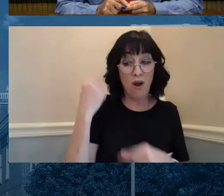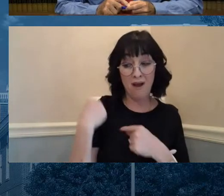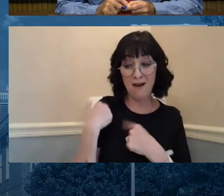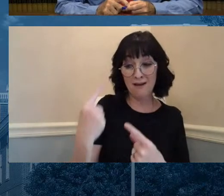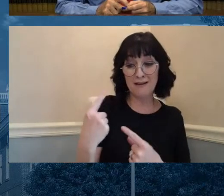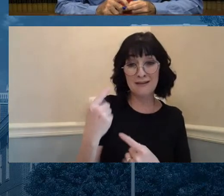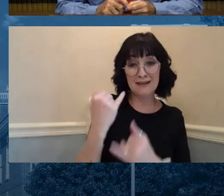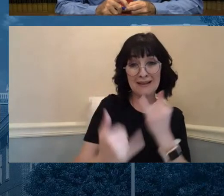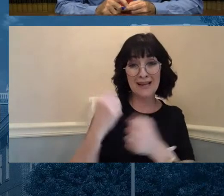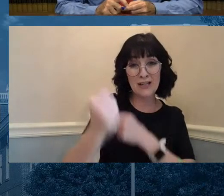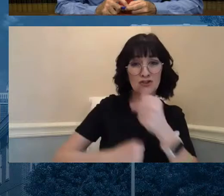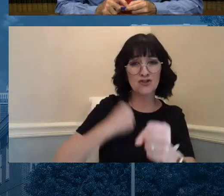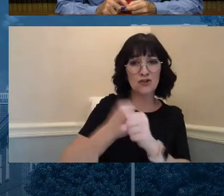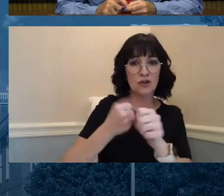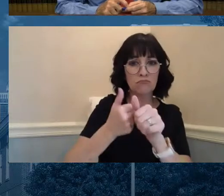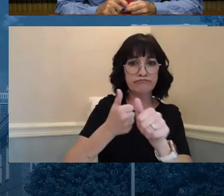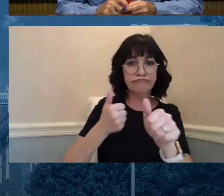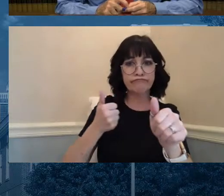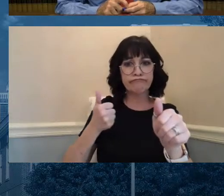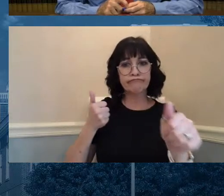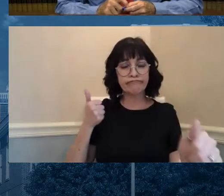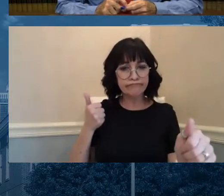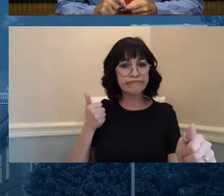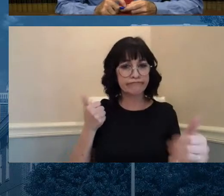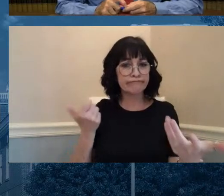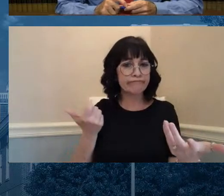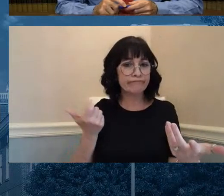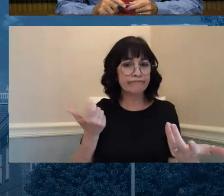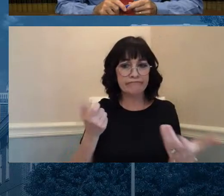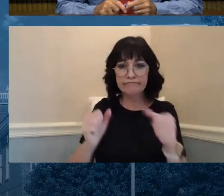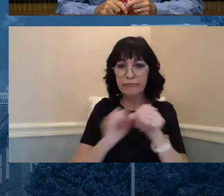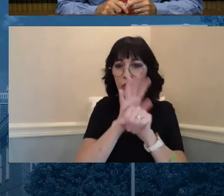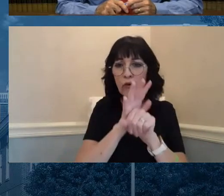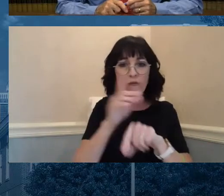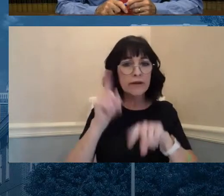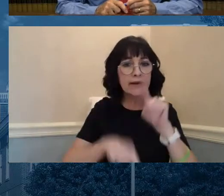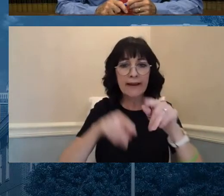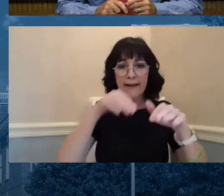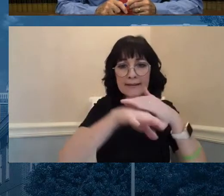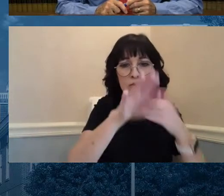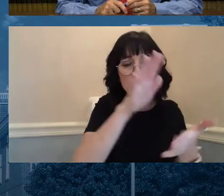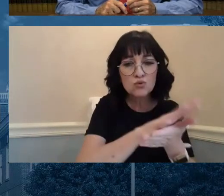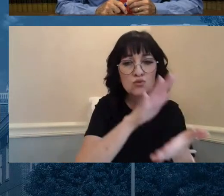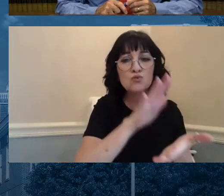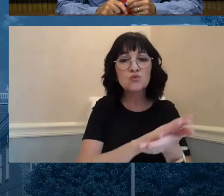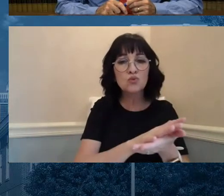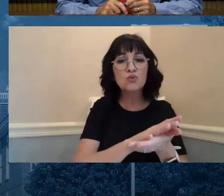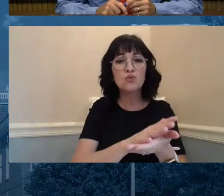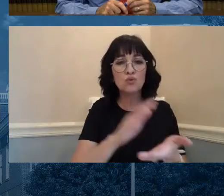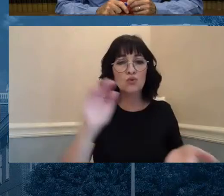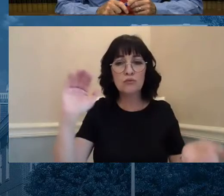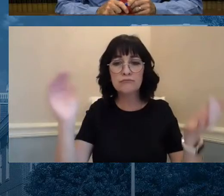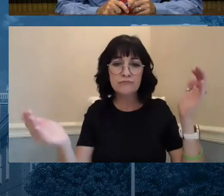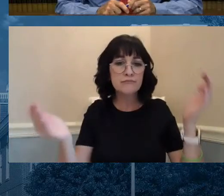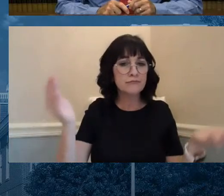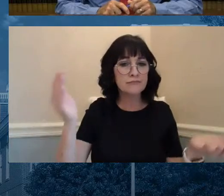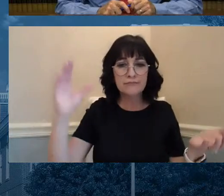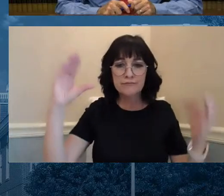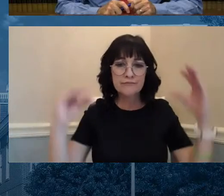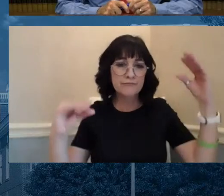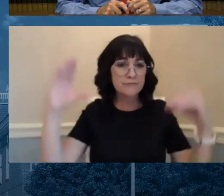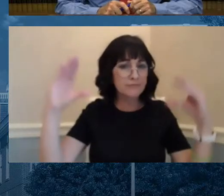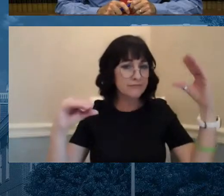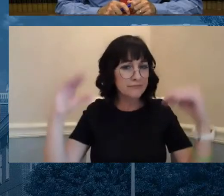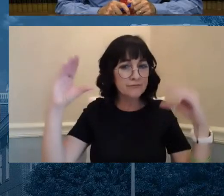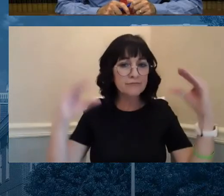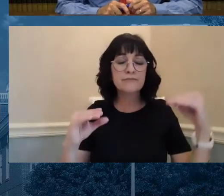Dr. Bending and her team will provide the support that they need to carry through on their plans. And each of them will have a plan